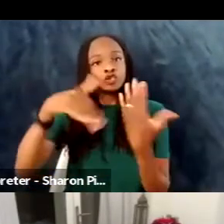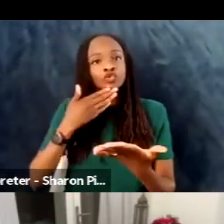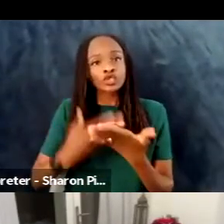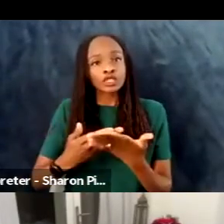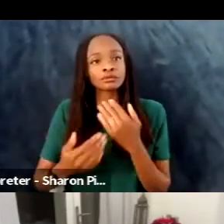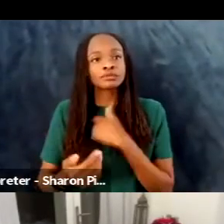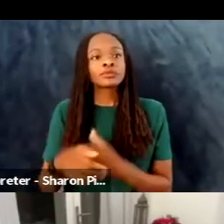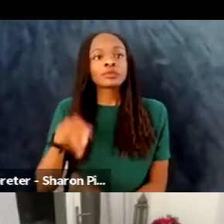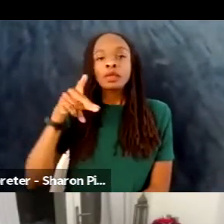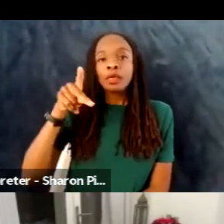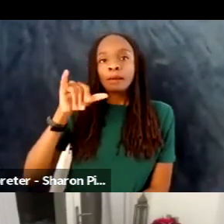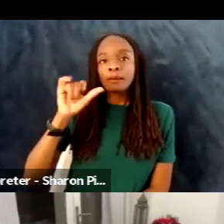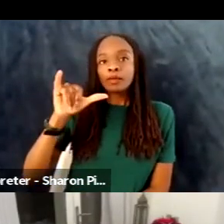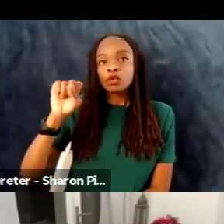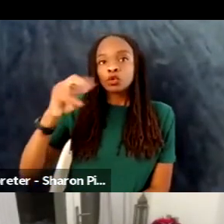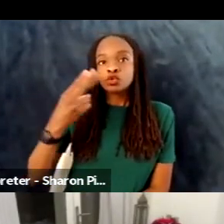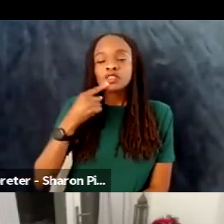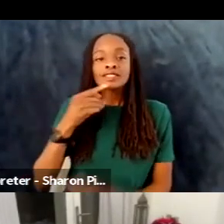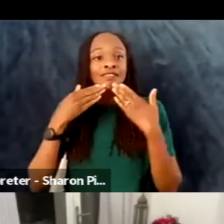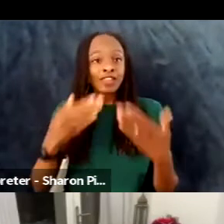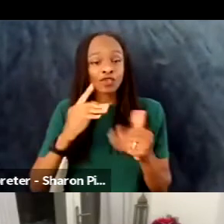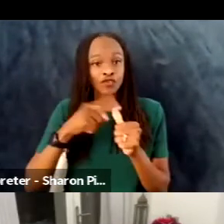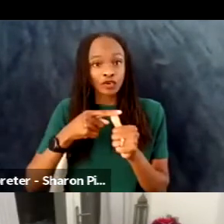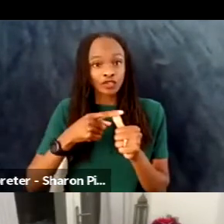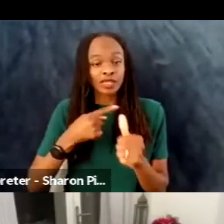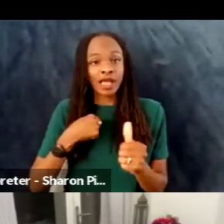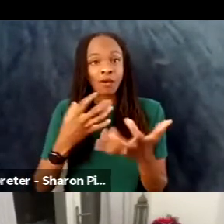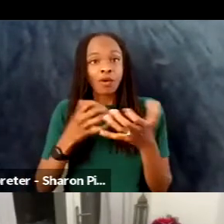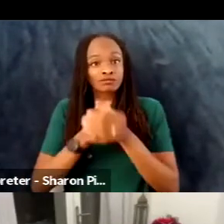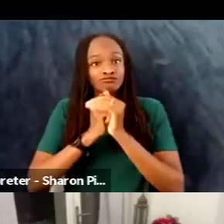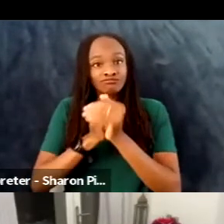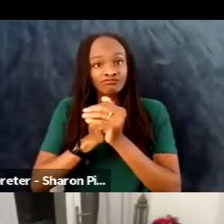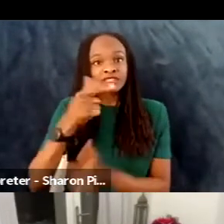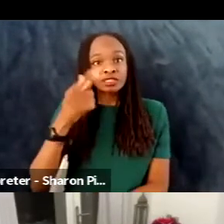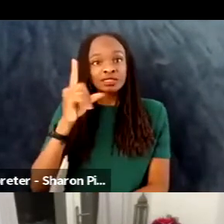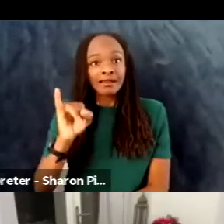Thank you. First of all, let me congratulate EDI and